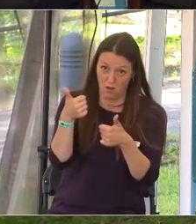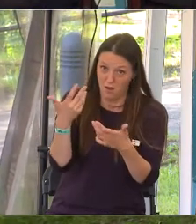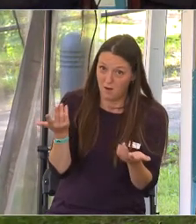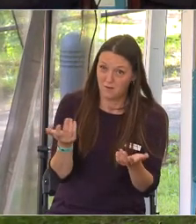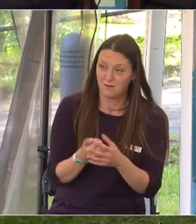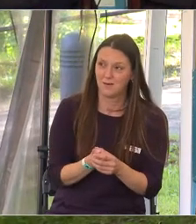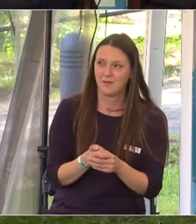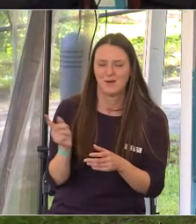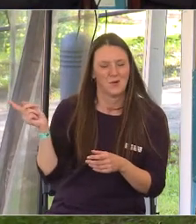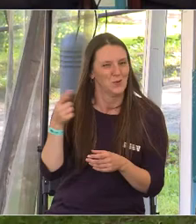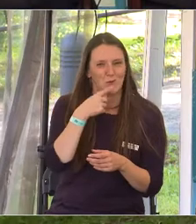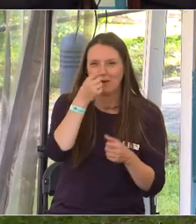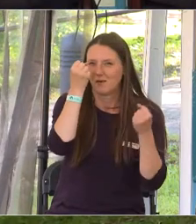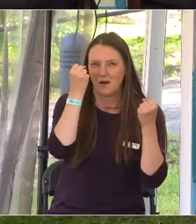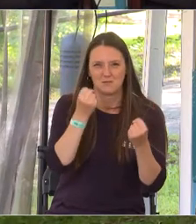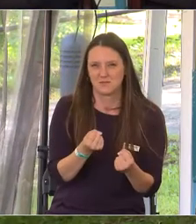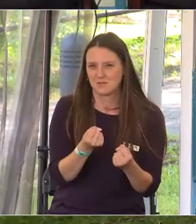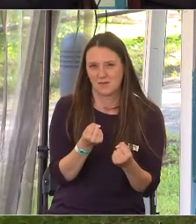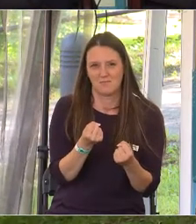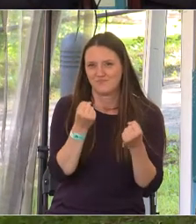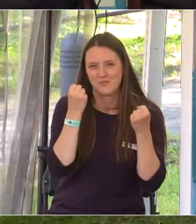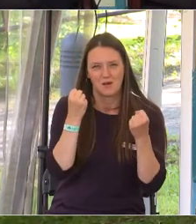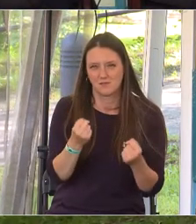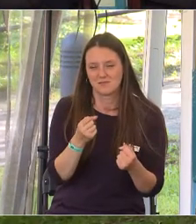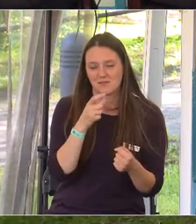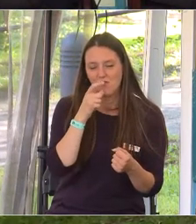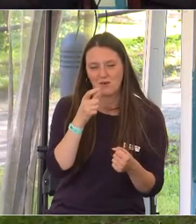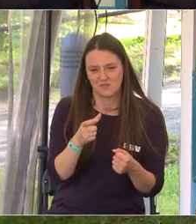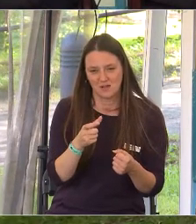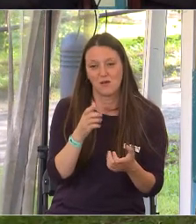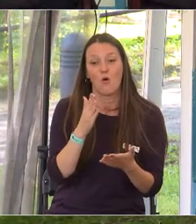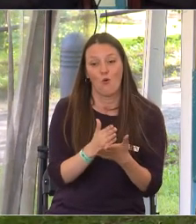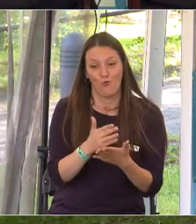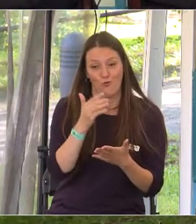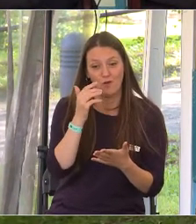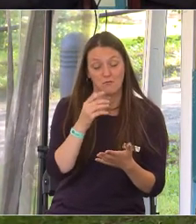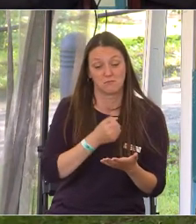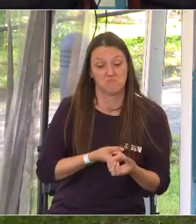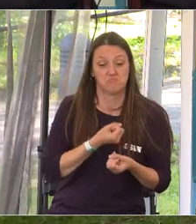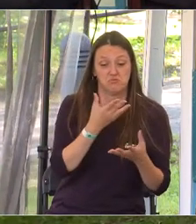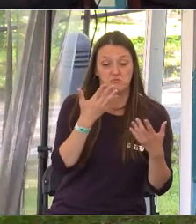It's a difficult question because it's like there are good consequences to